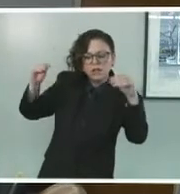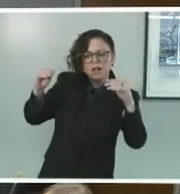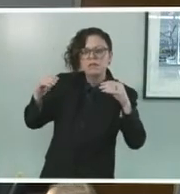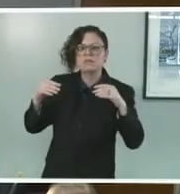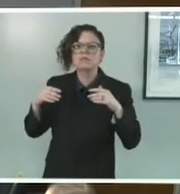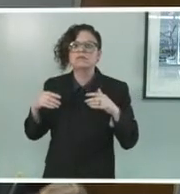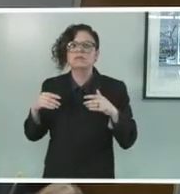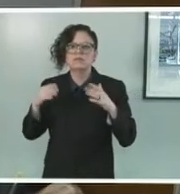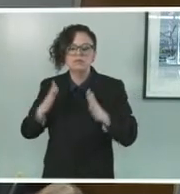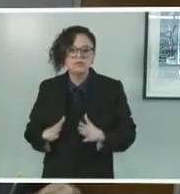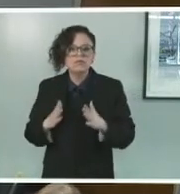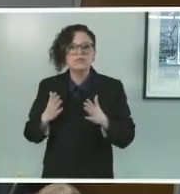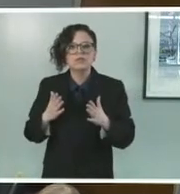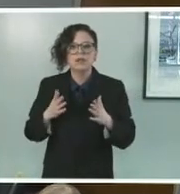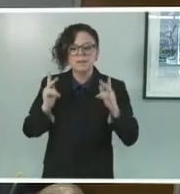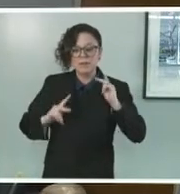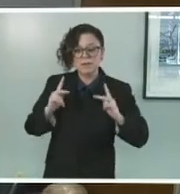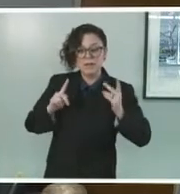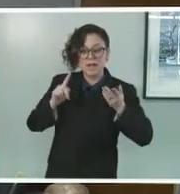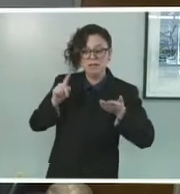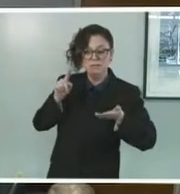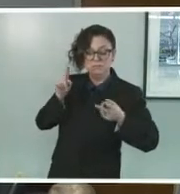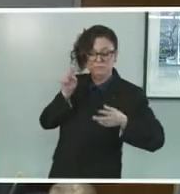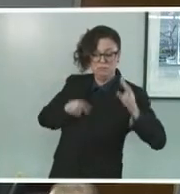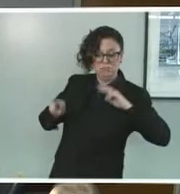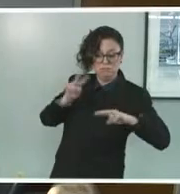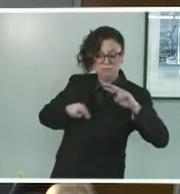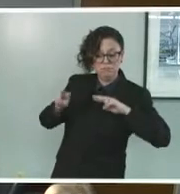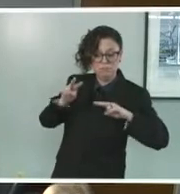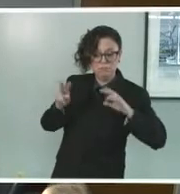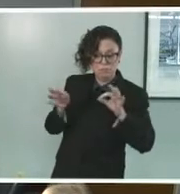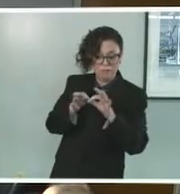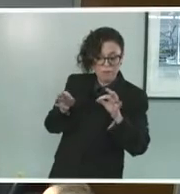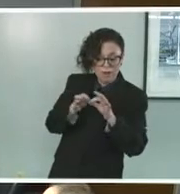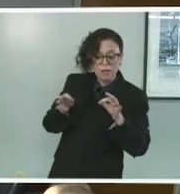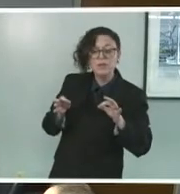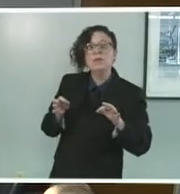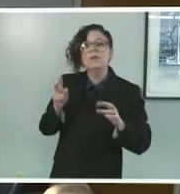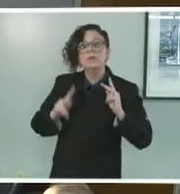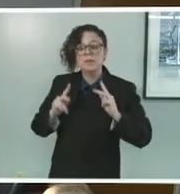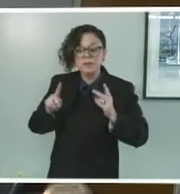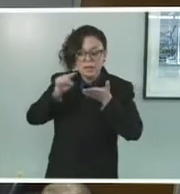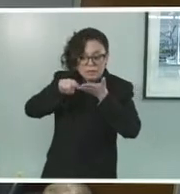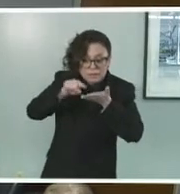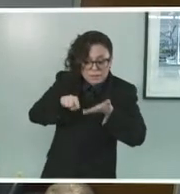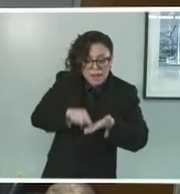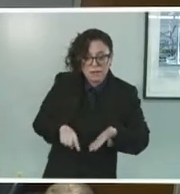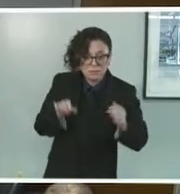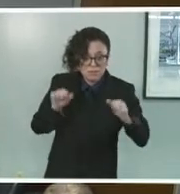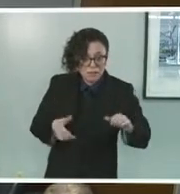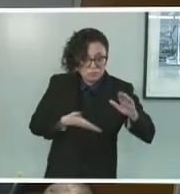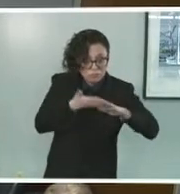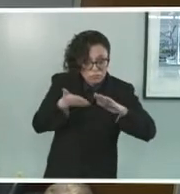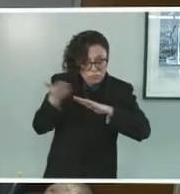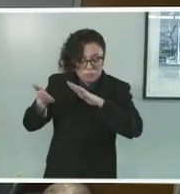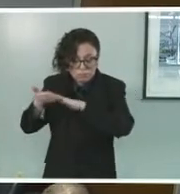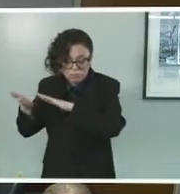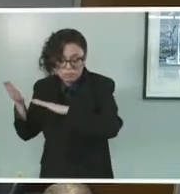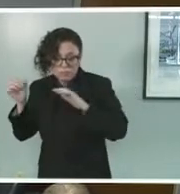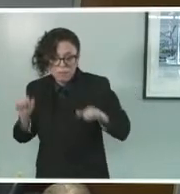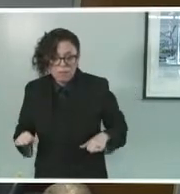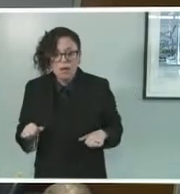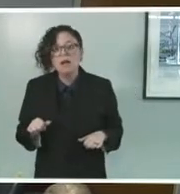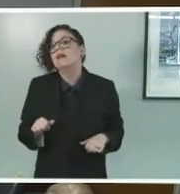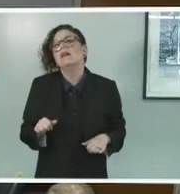appraisers, those who do inspections, surveys, that sort of thing. I think the short answer is it's going to depend. I mean, to